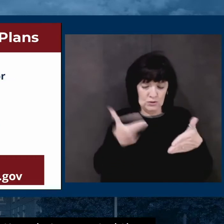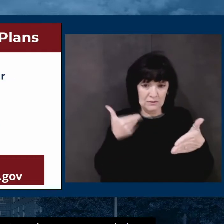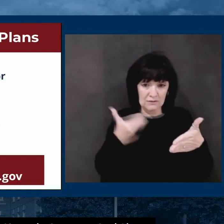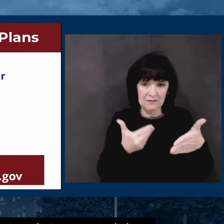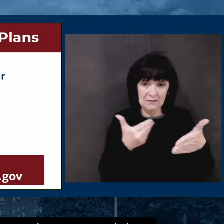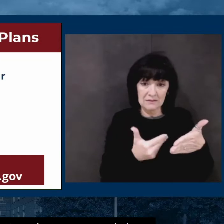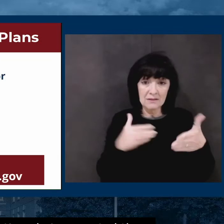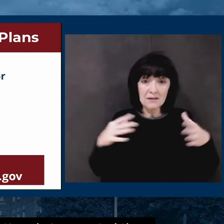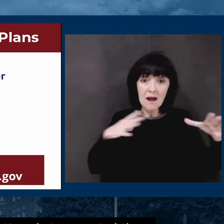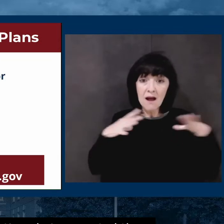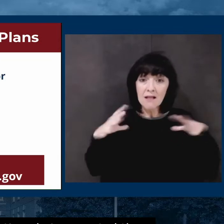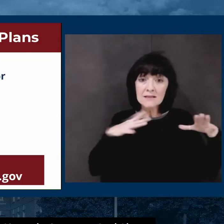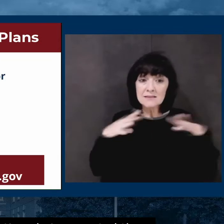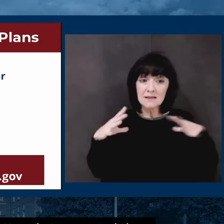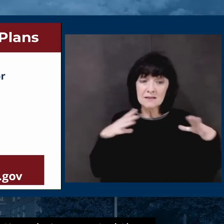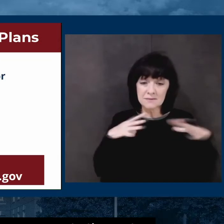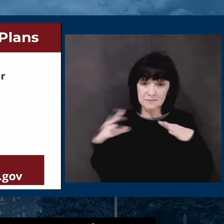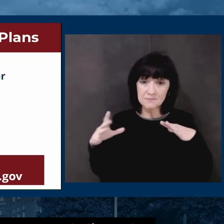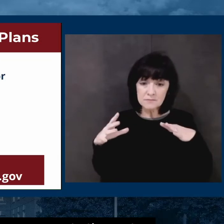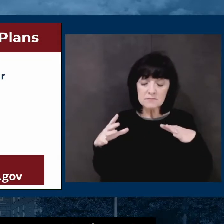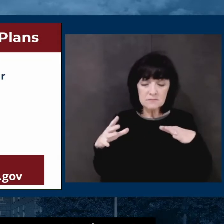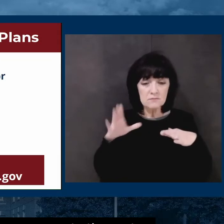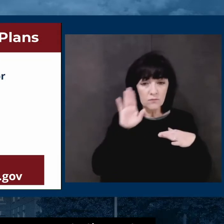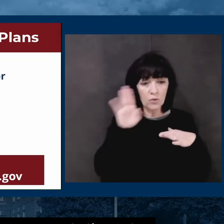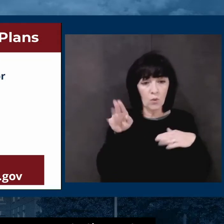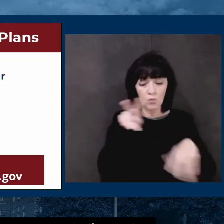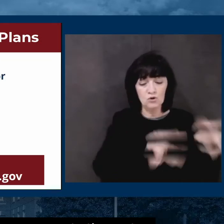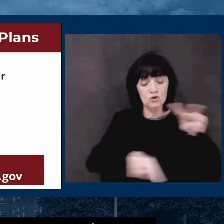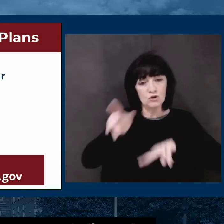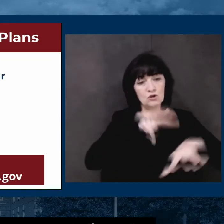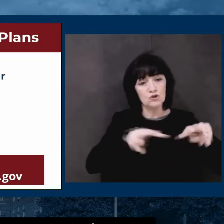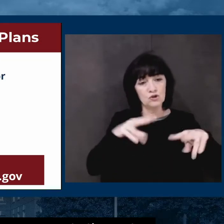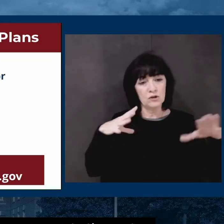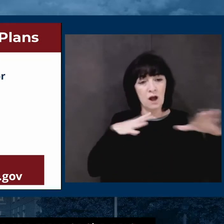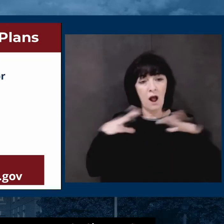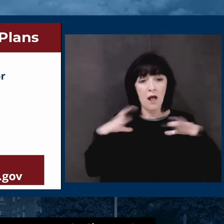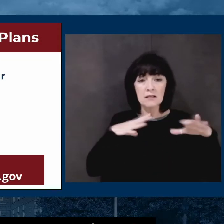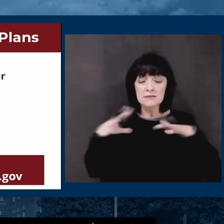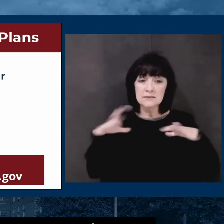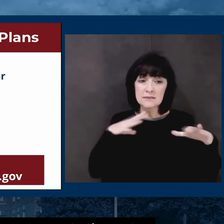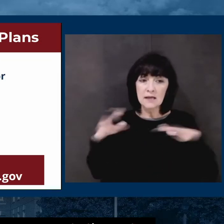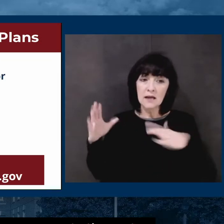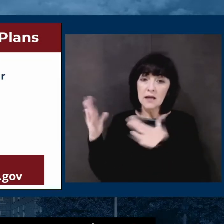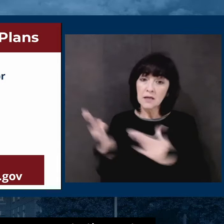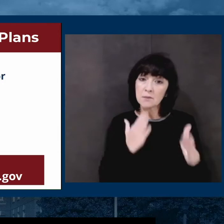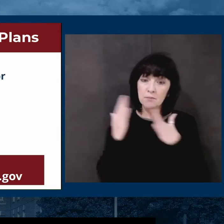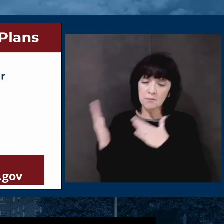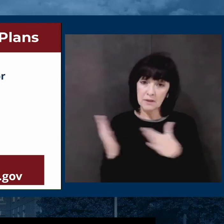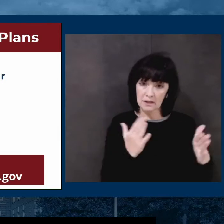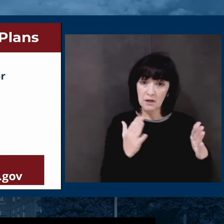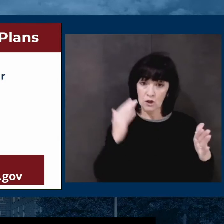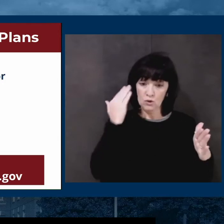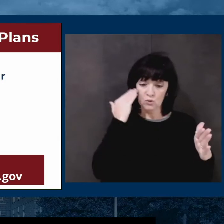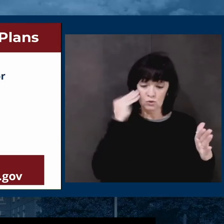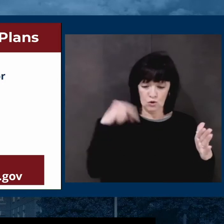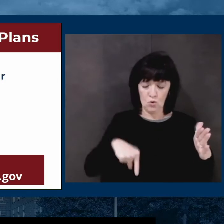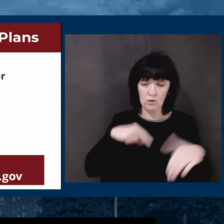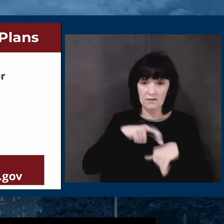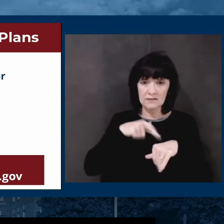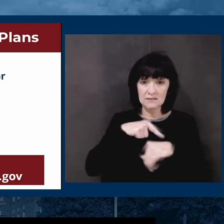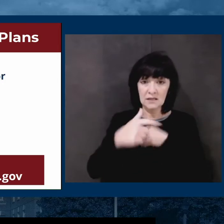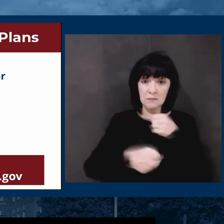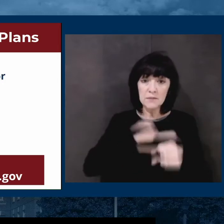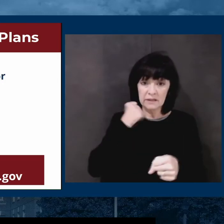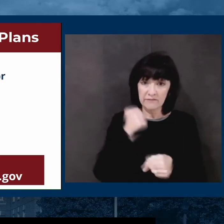slide, we'll just take a quick look at some of the holiday plans. I know typically this time of year, there are a lot